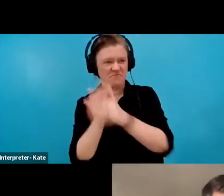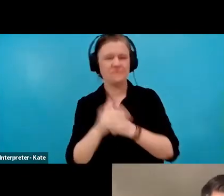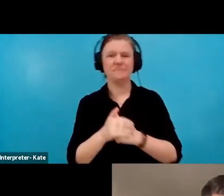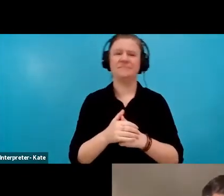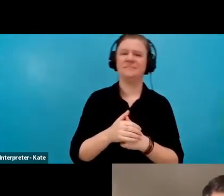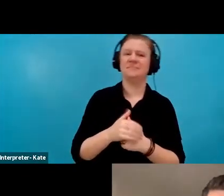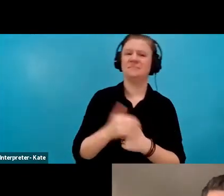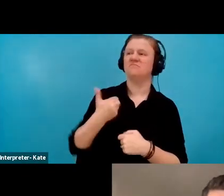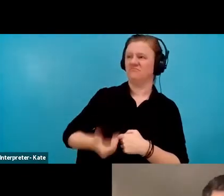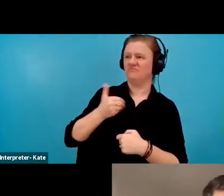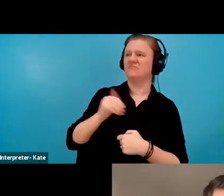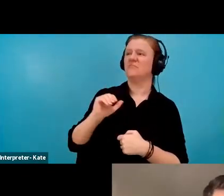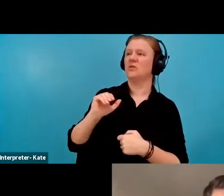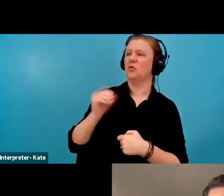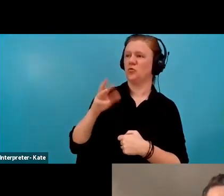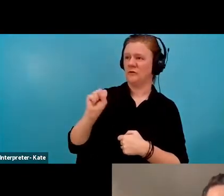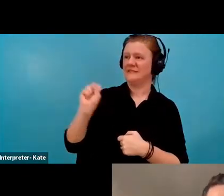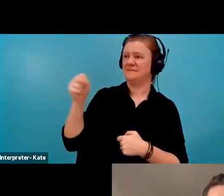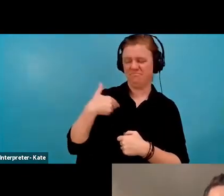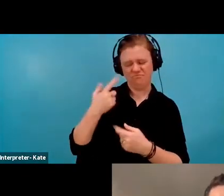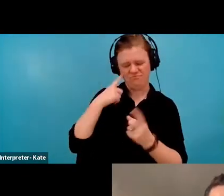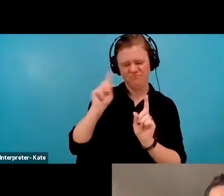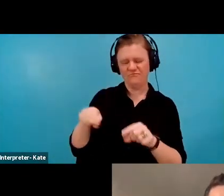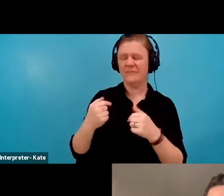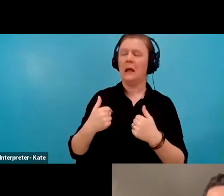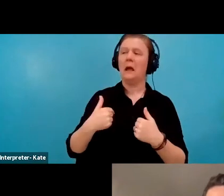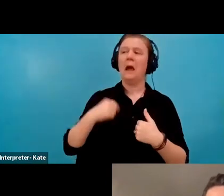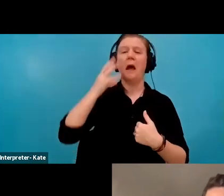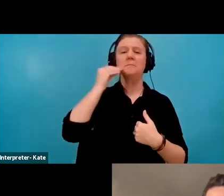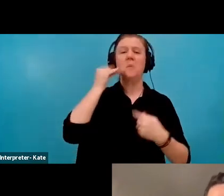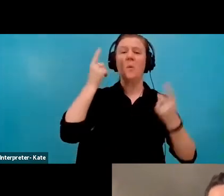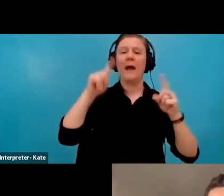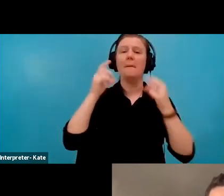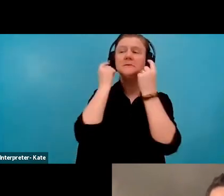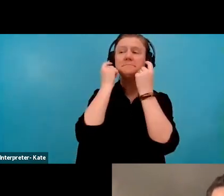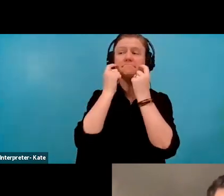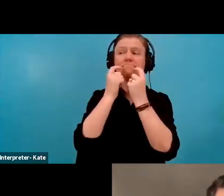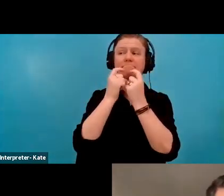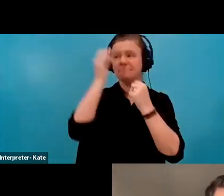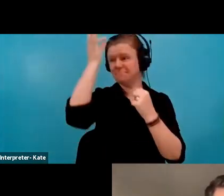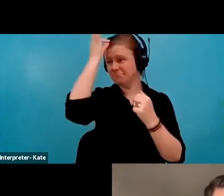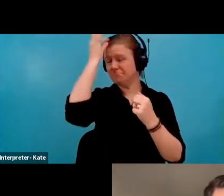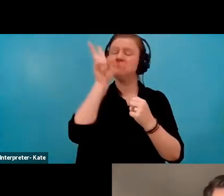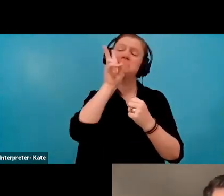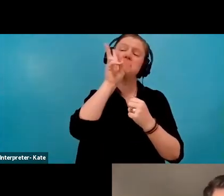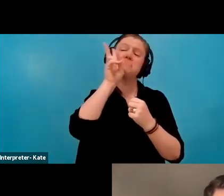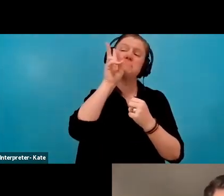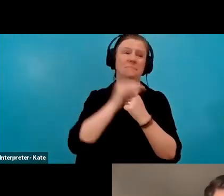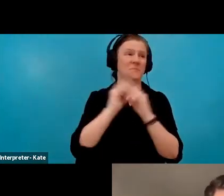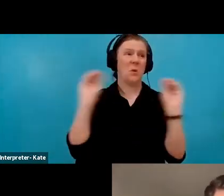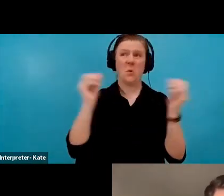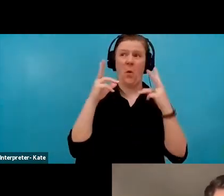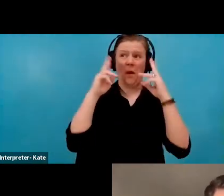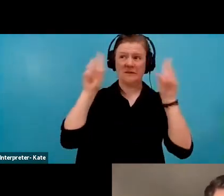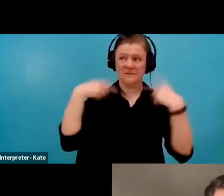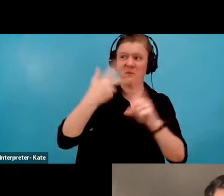personally taken this as a time to experience what happens to my hair, and